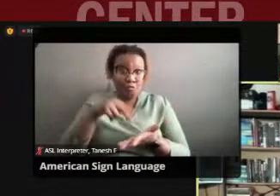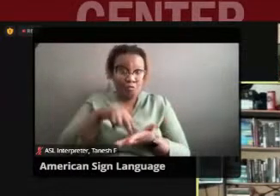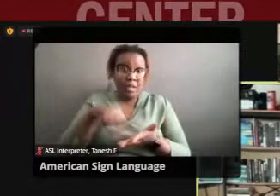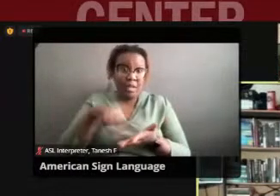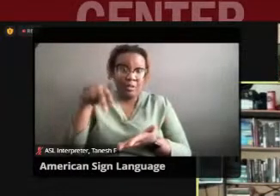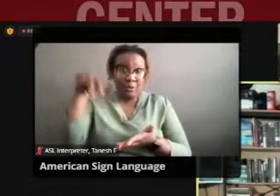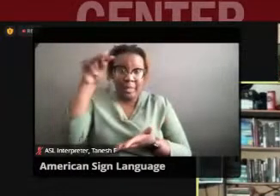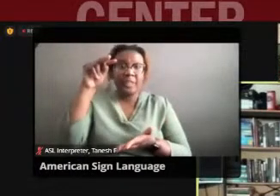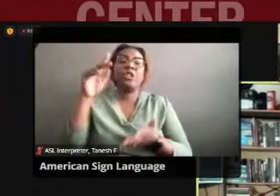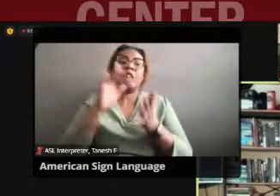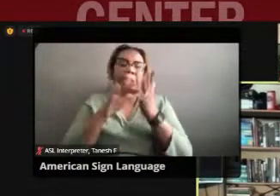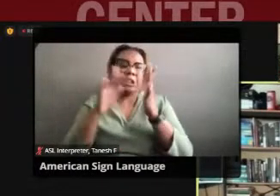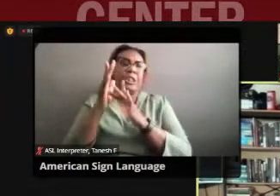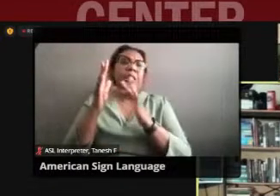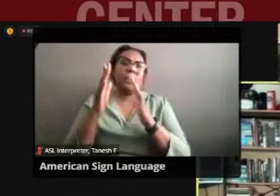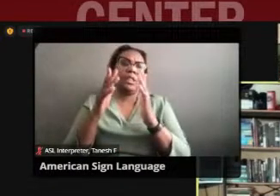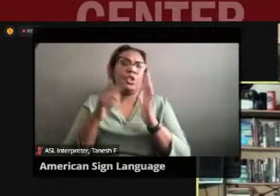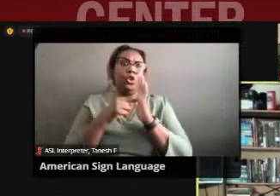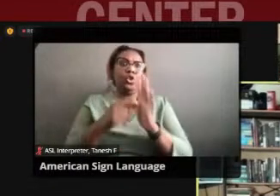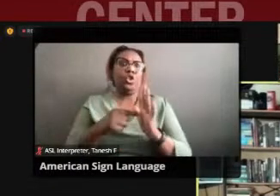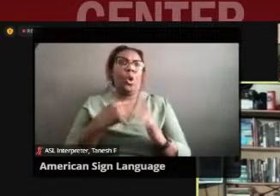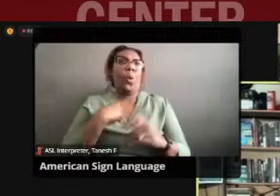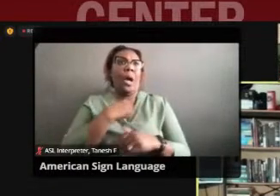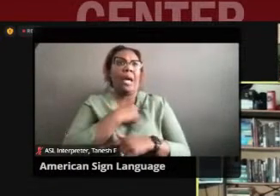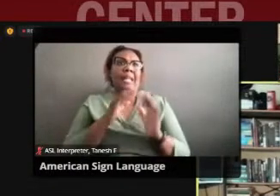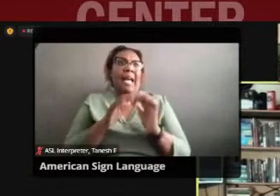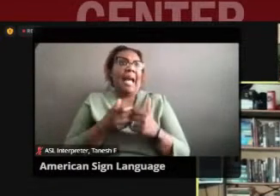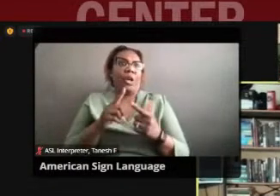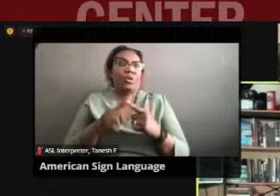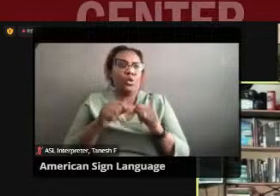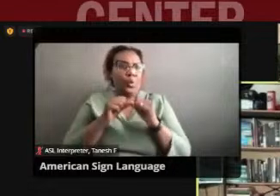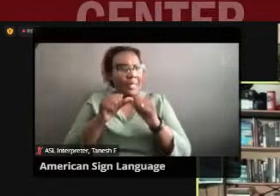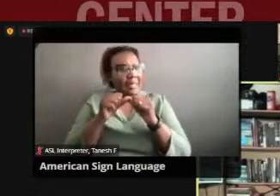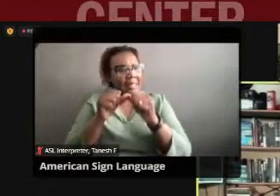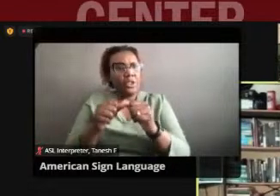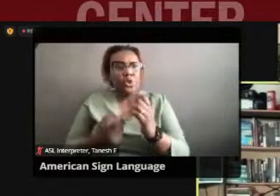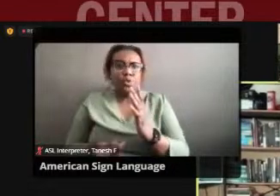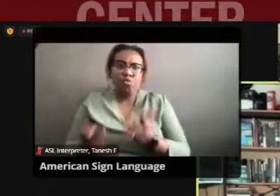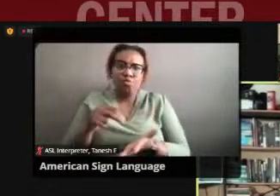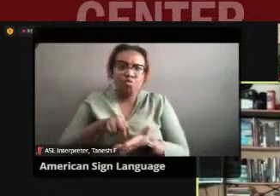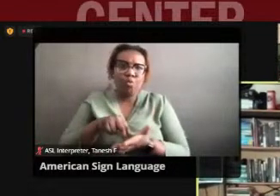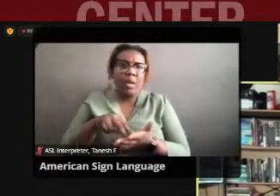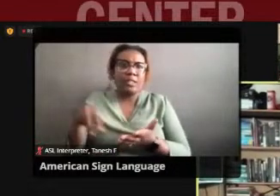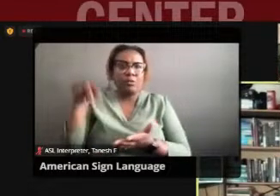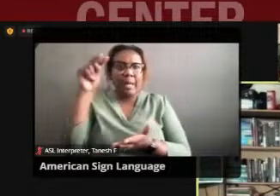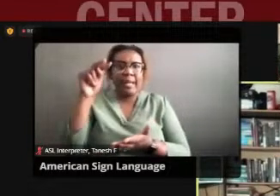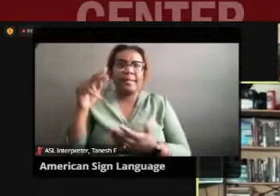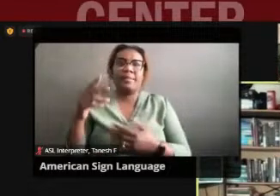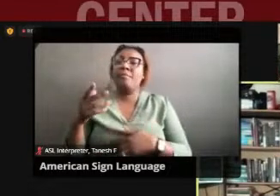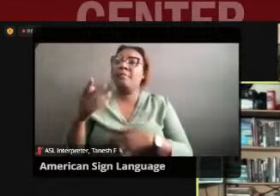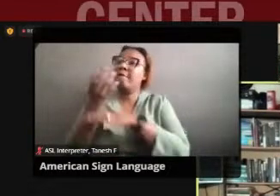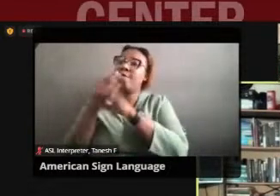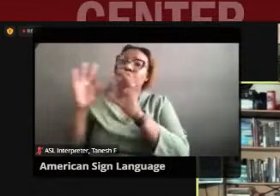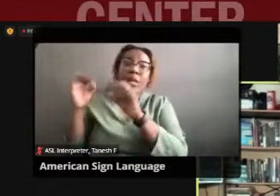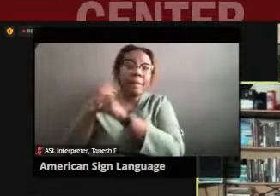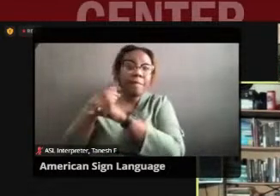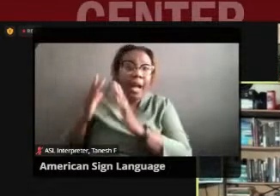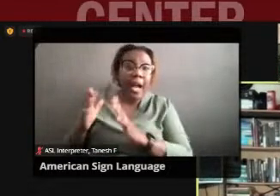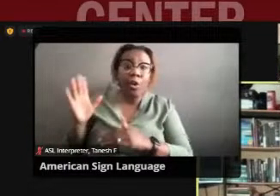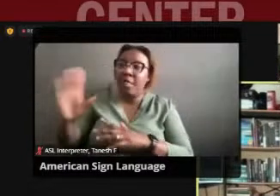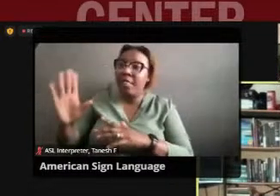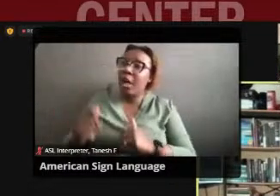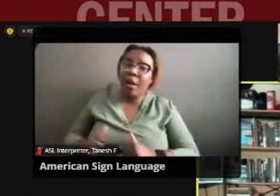us ways of continuous resurrection by freedom fighters whose lives, teachings, and legacies